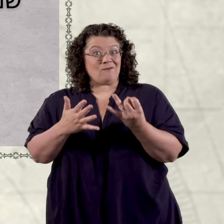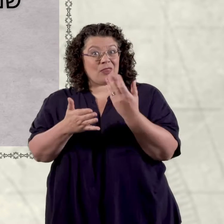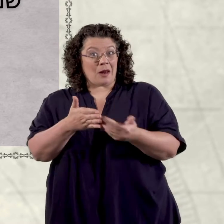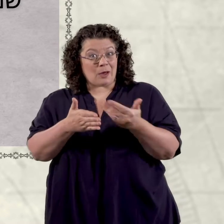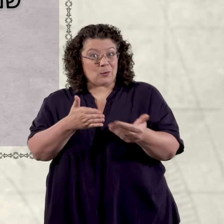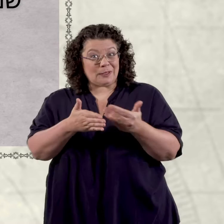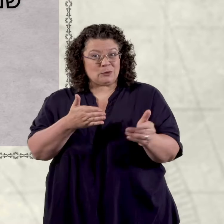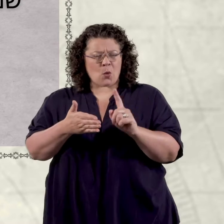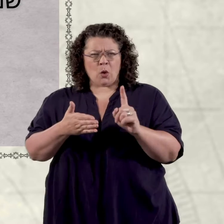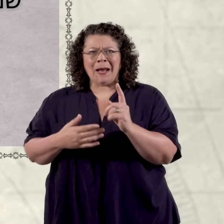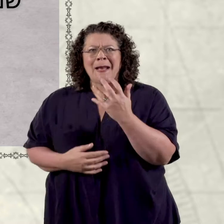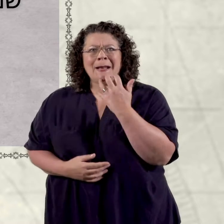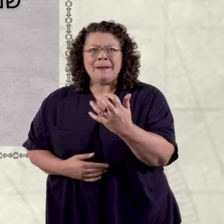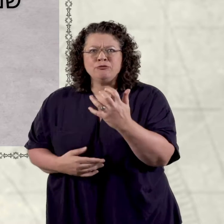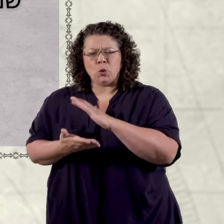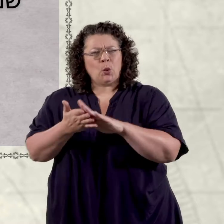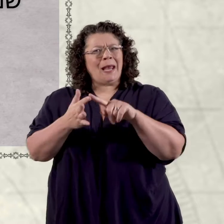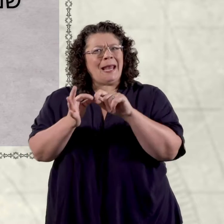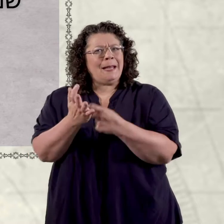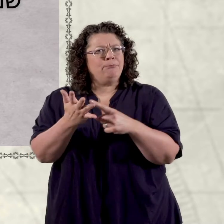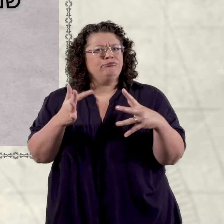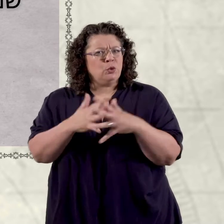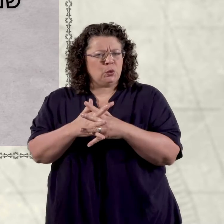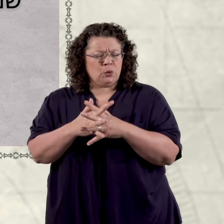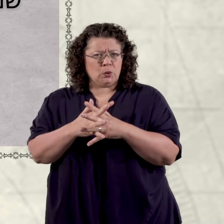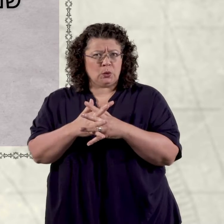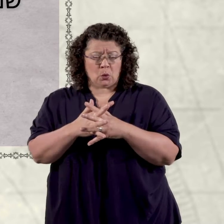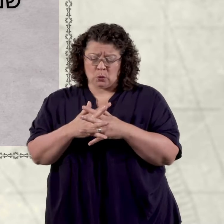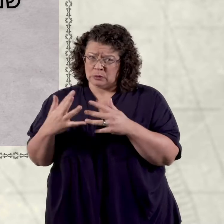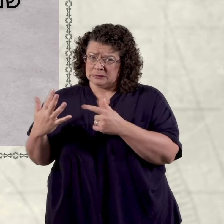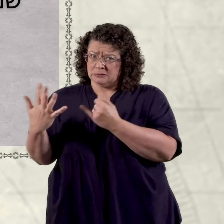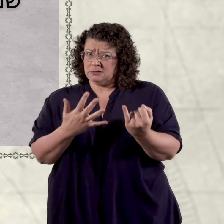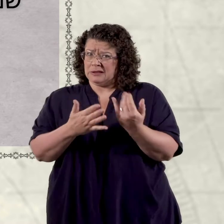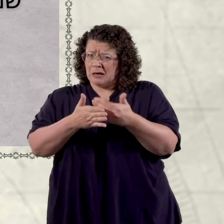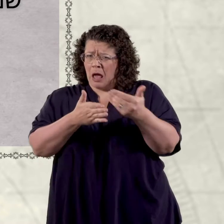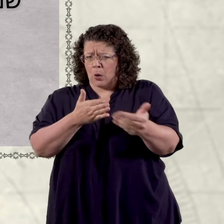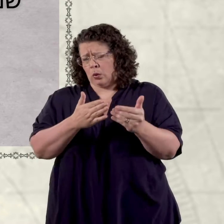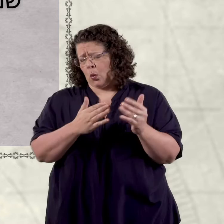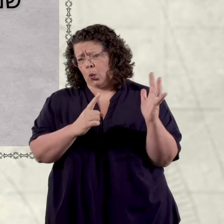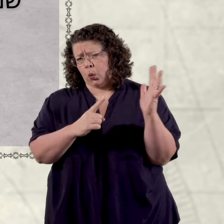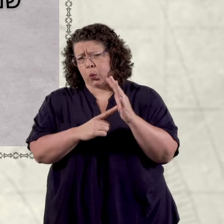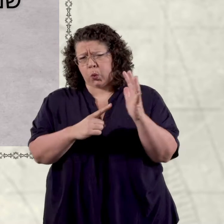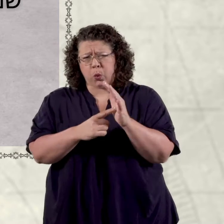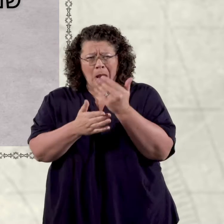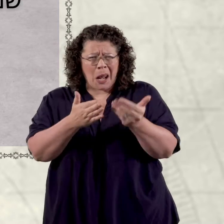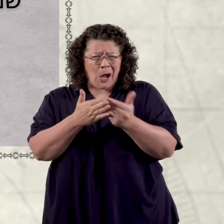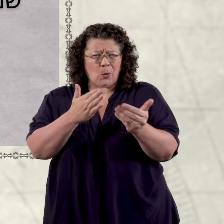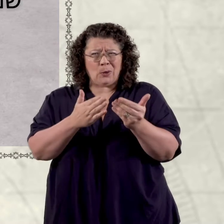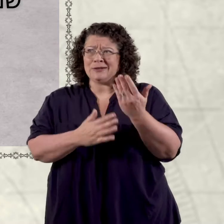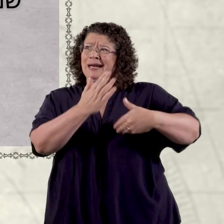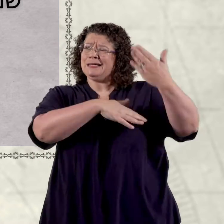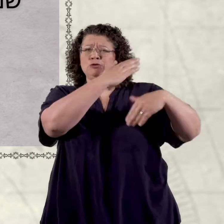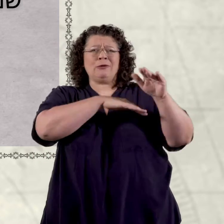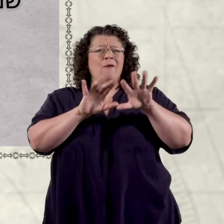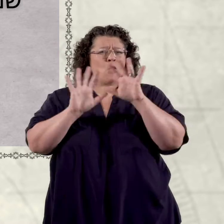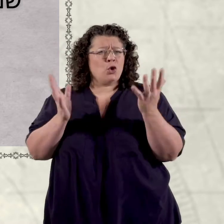Shalom, Shnian William Morgan. Hebrew. Very important languages in the history